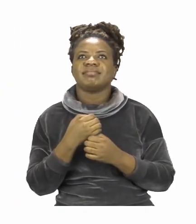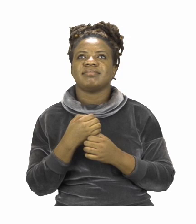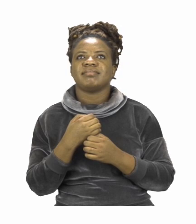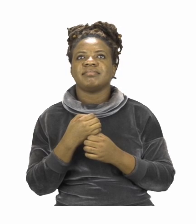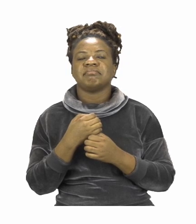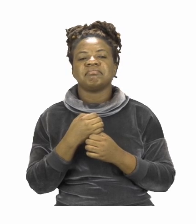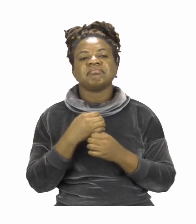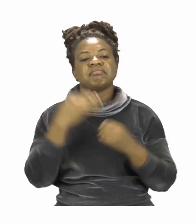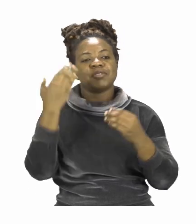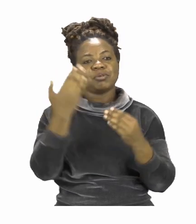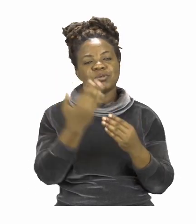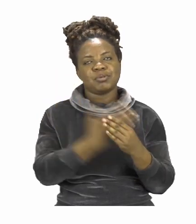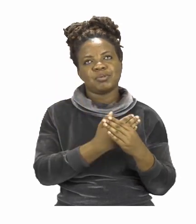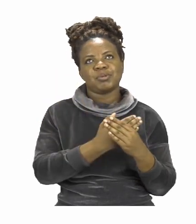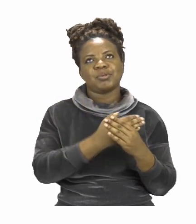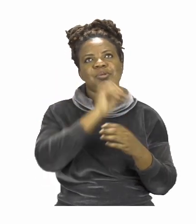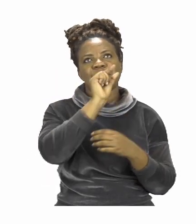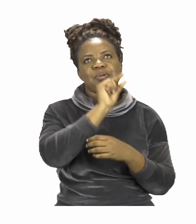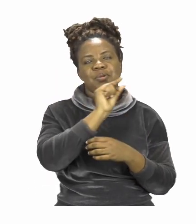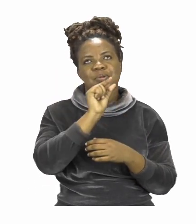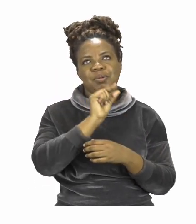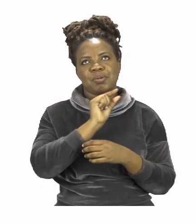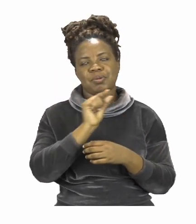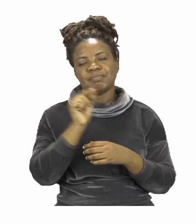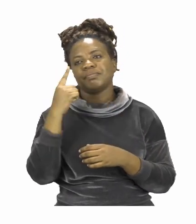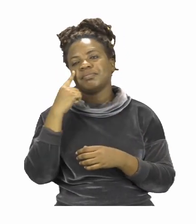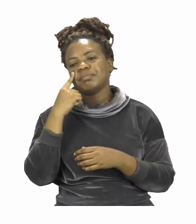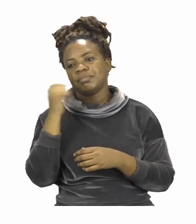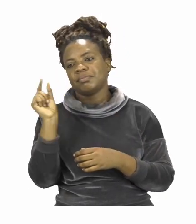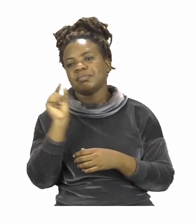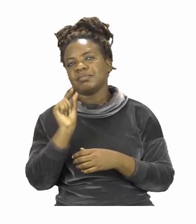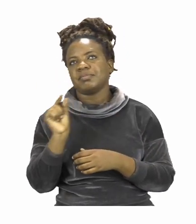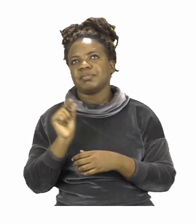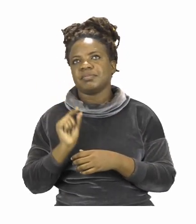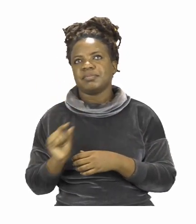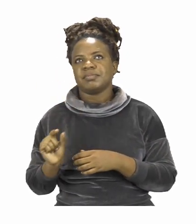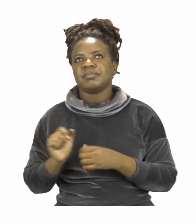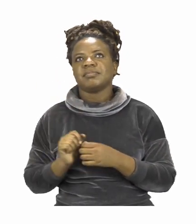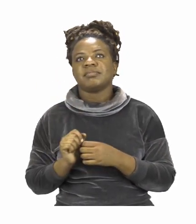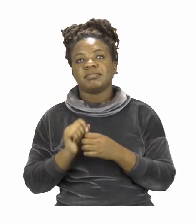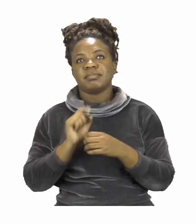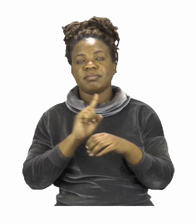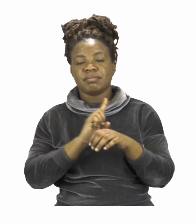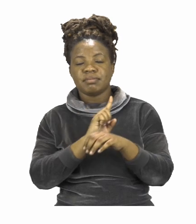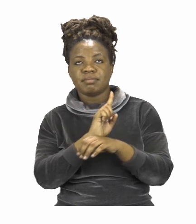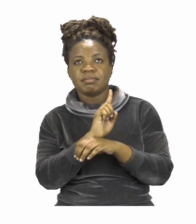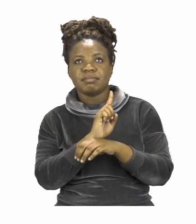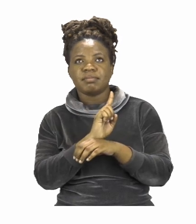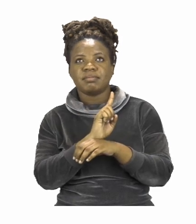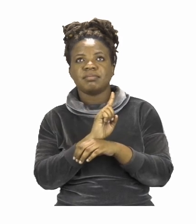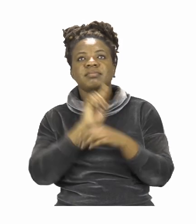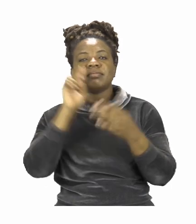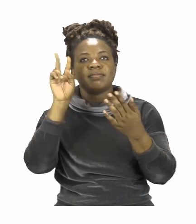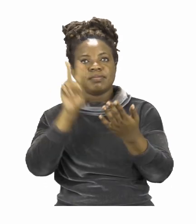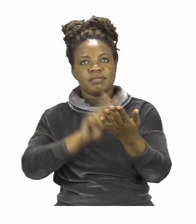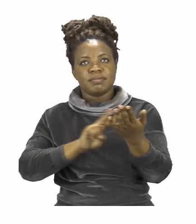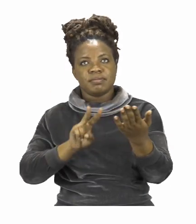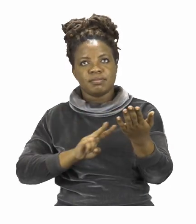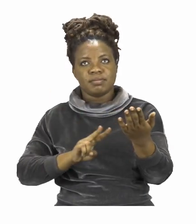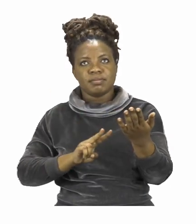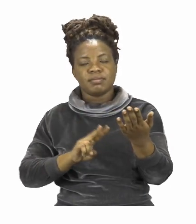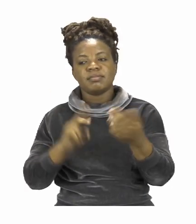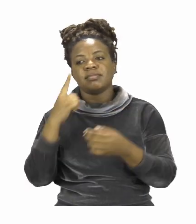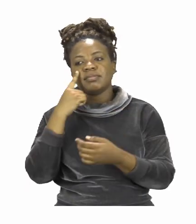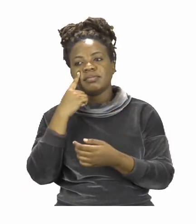our vocabulary words and our sight words. The first thing we're going to do is to read the following sight words and then